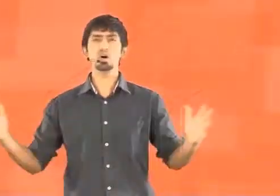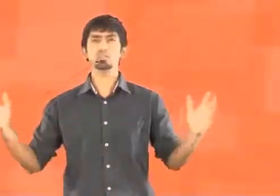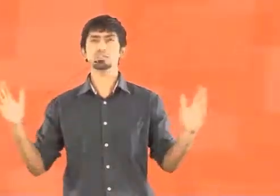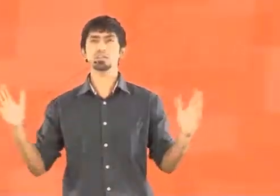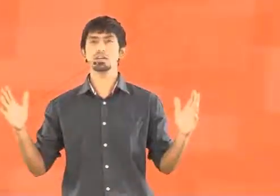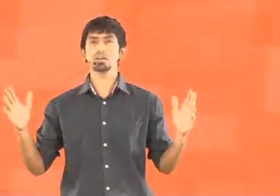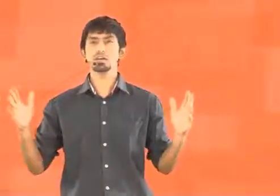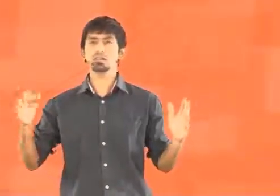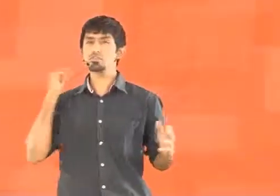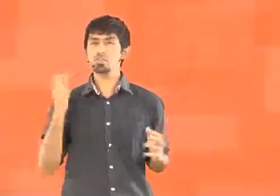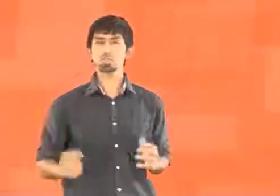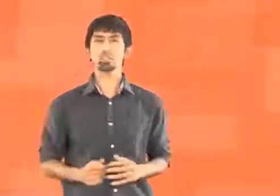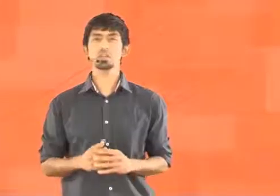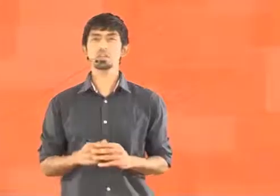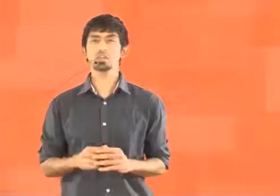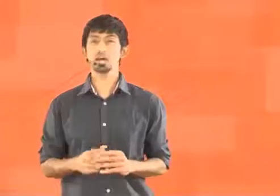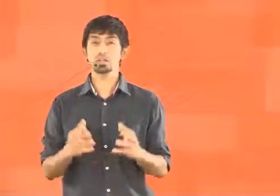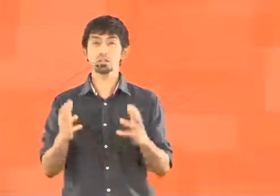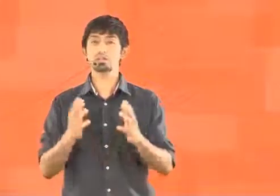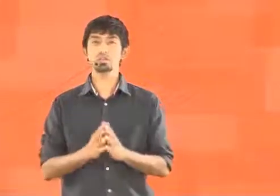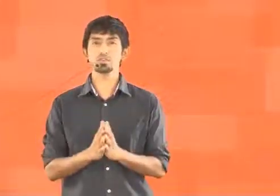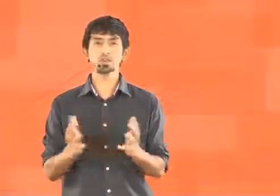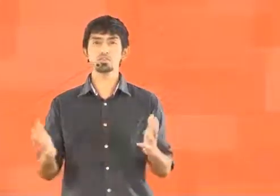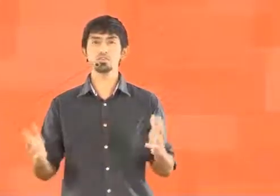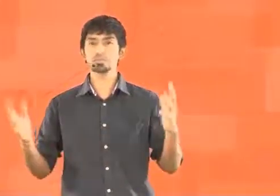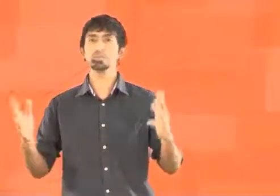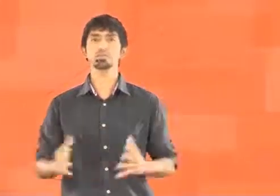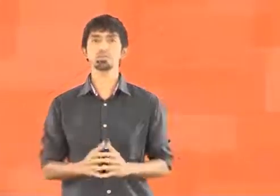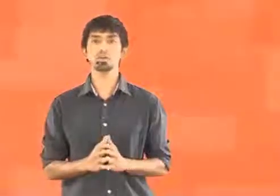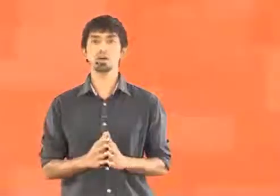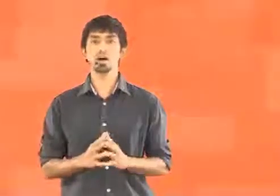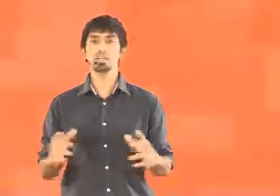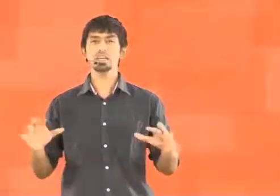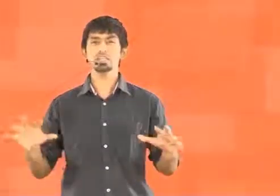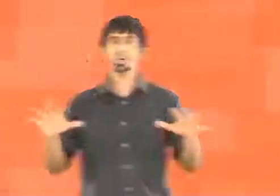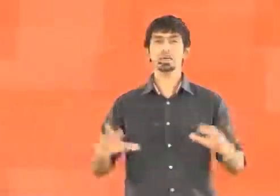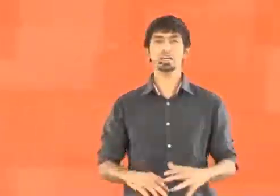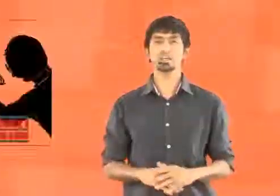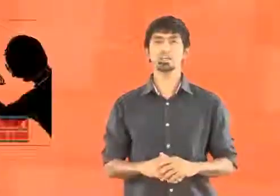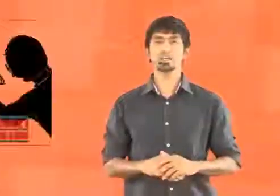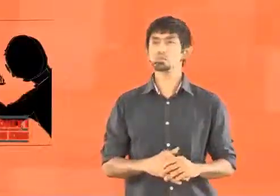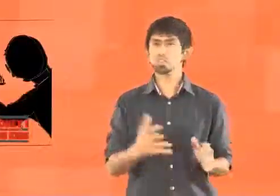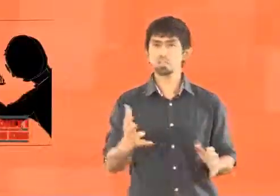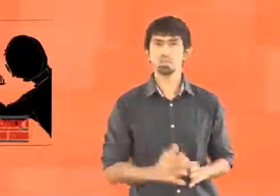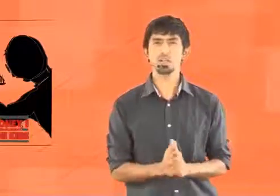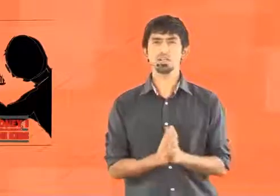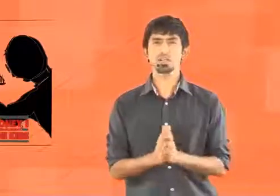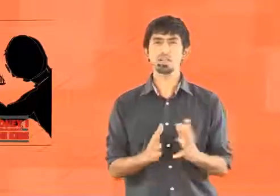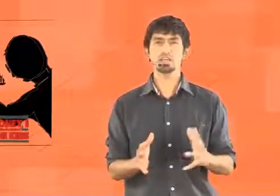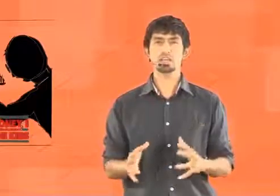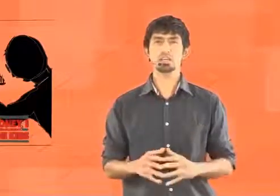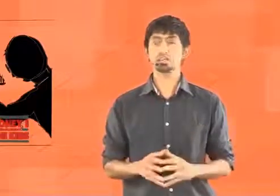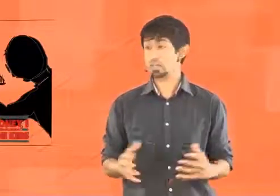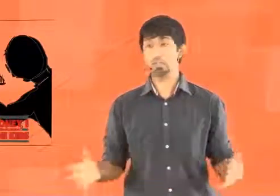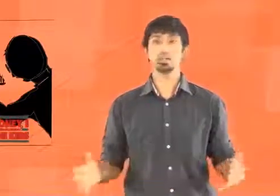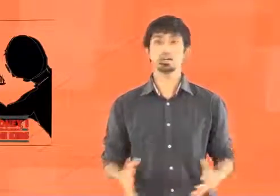to do all of this, right? The first thing we need to do is, I don't know how many of you have heard of this movie. It's a pretty old movie. Honey, I Strunk My Kids. There was a sequel as well, guess, you